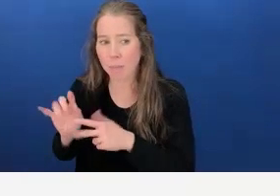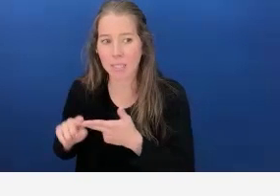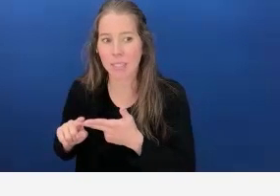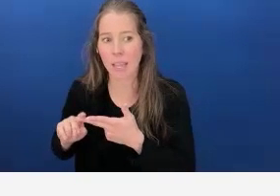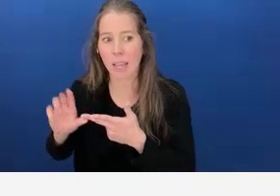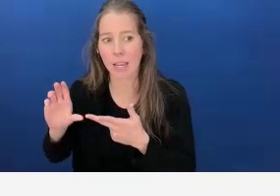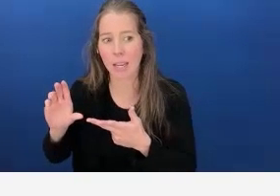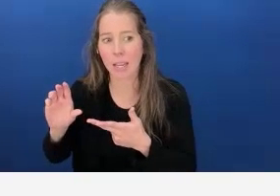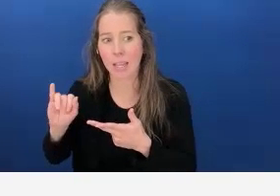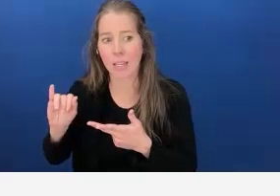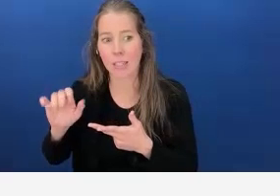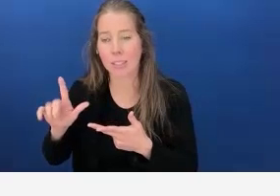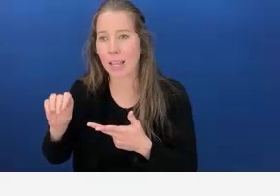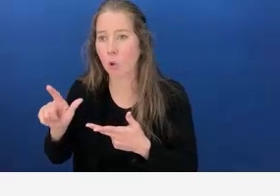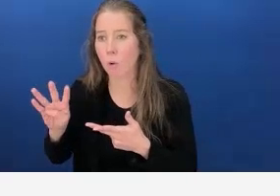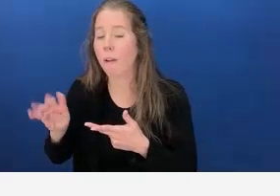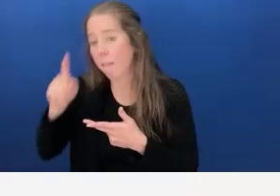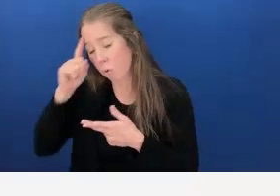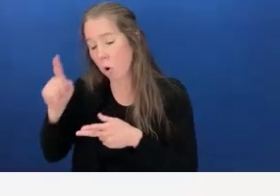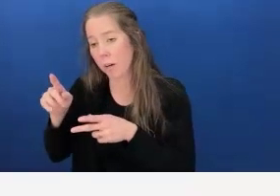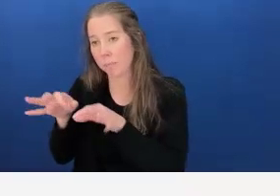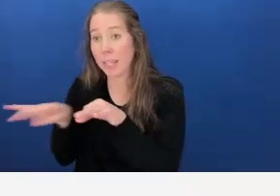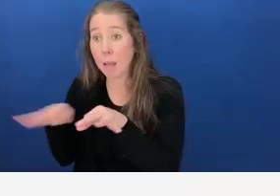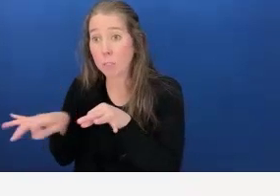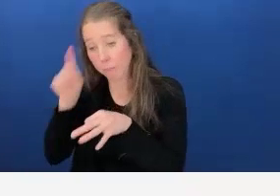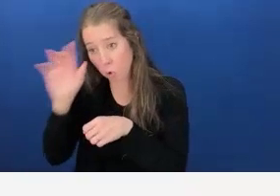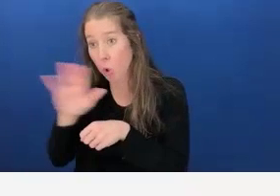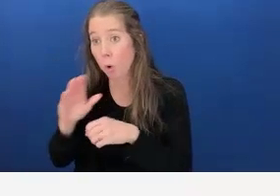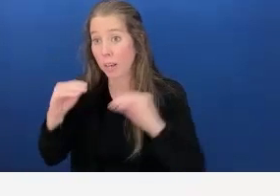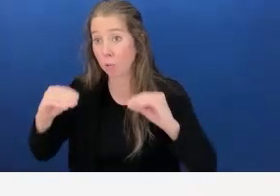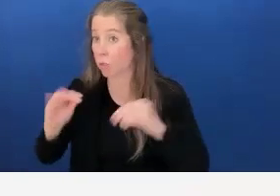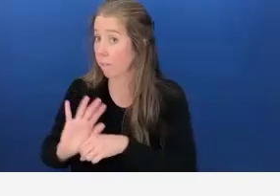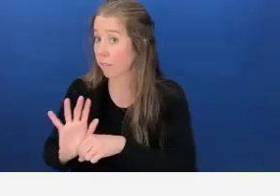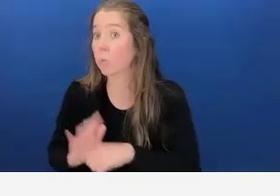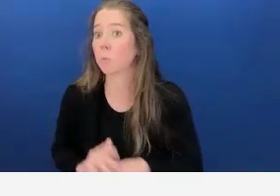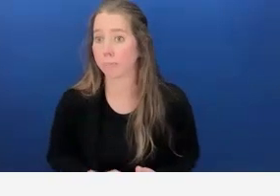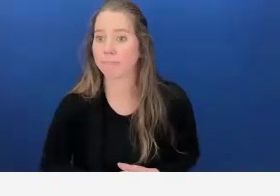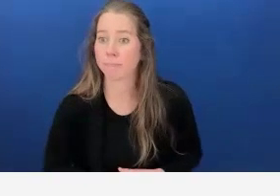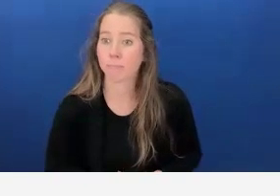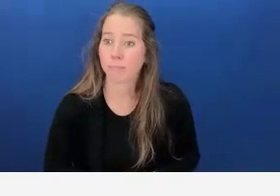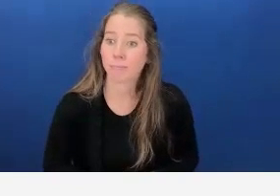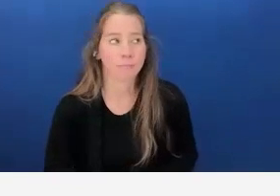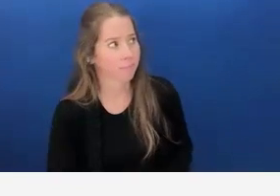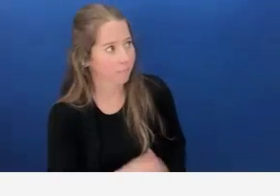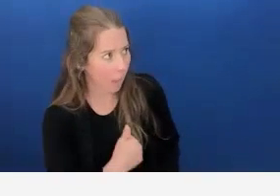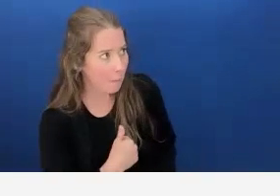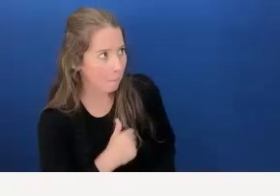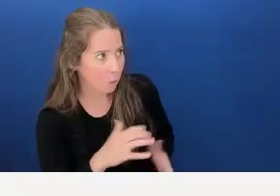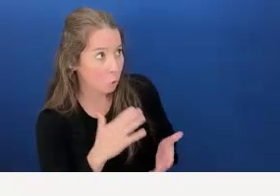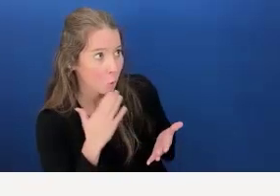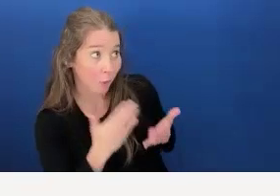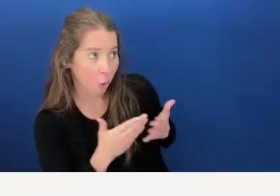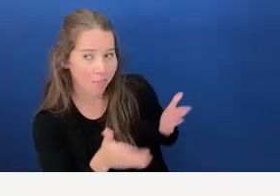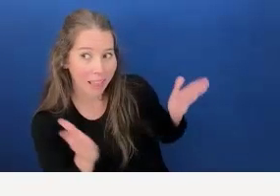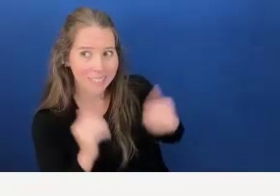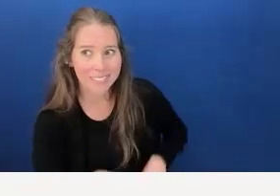Cielo for accurate captioning for your instructional videos. I get to do the good part.